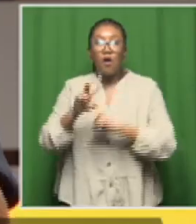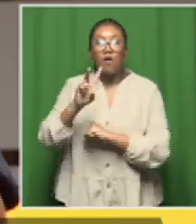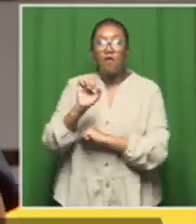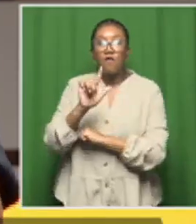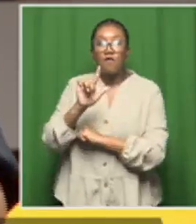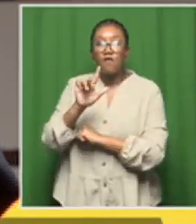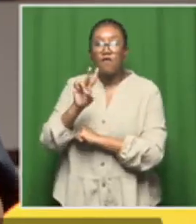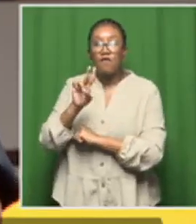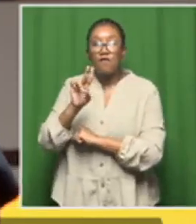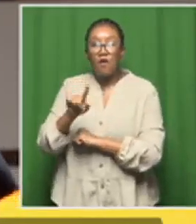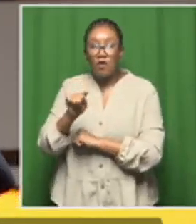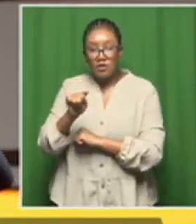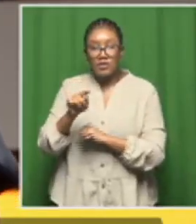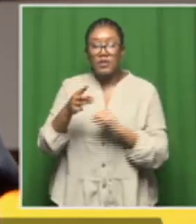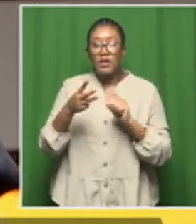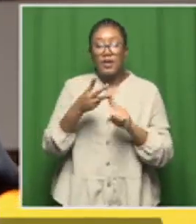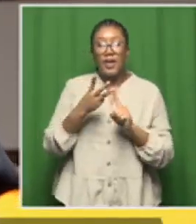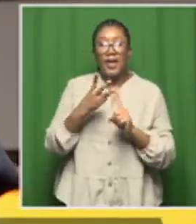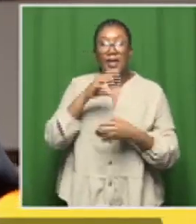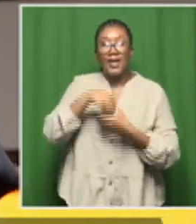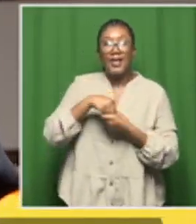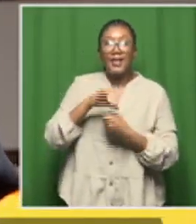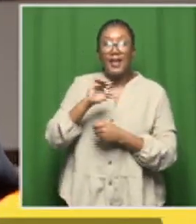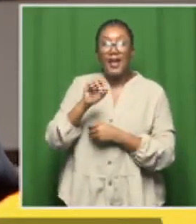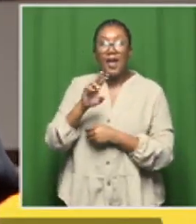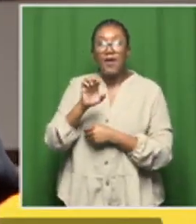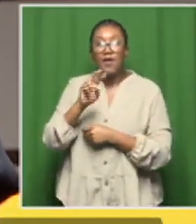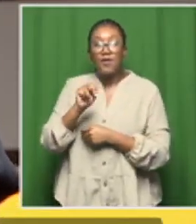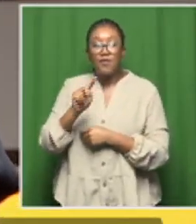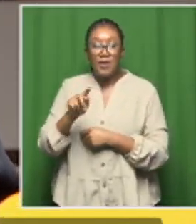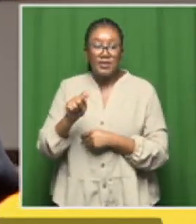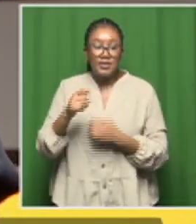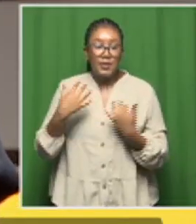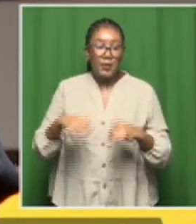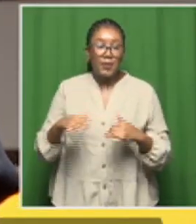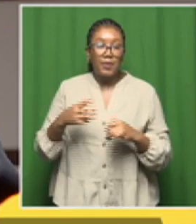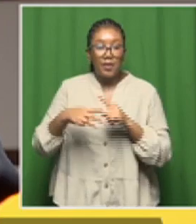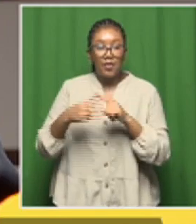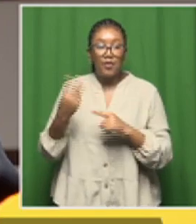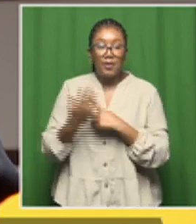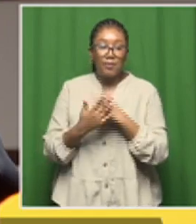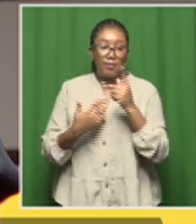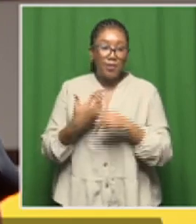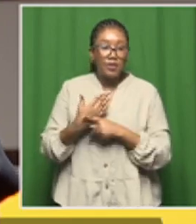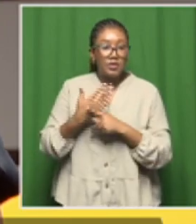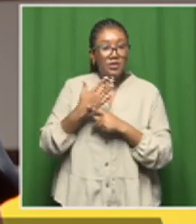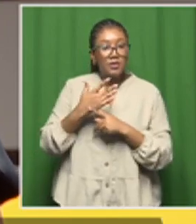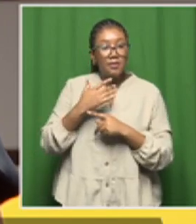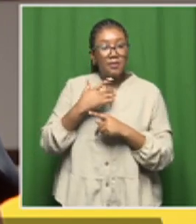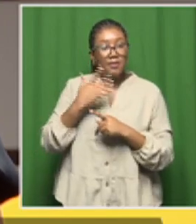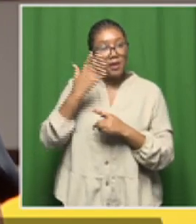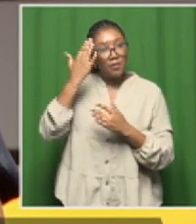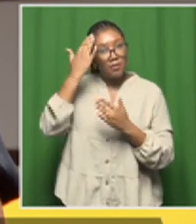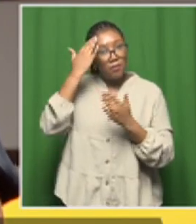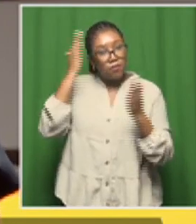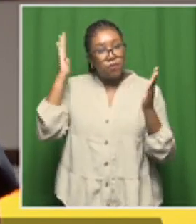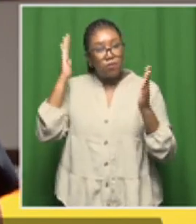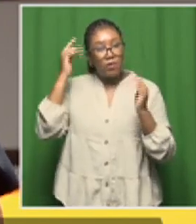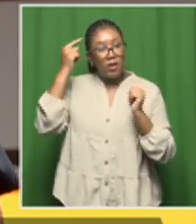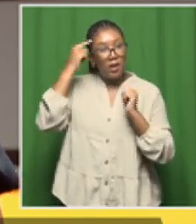going to be quite a really cool project, you know, really interesting project, very thought-provoking, and the theme will be